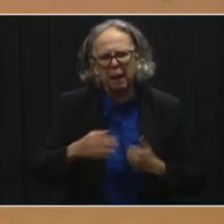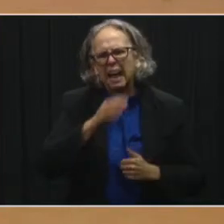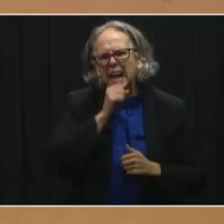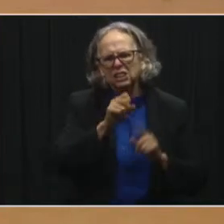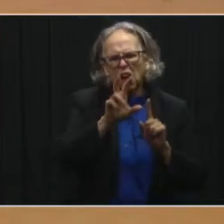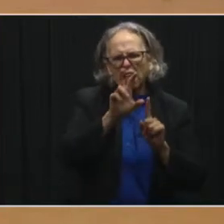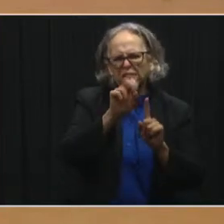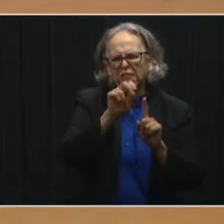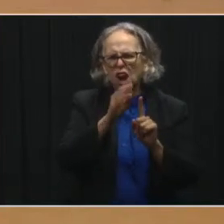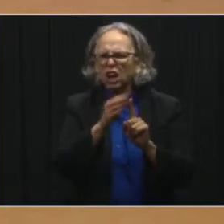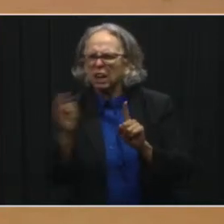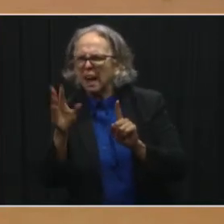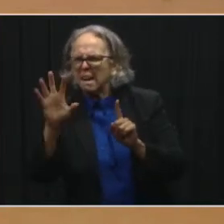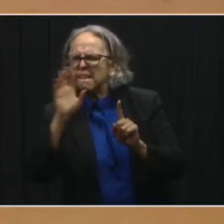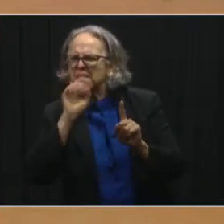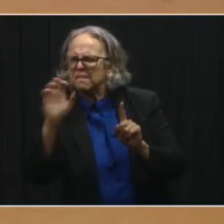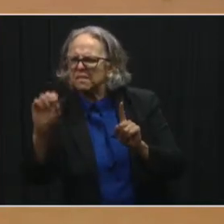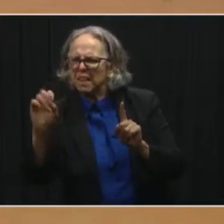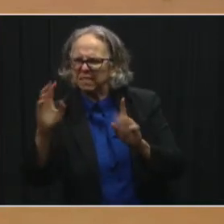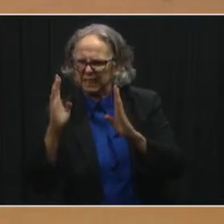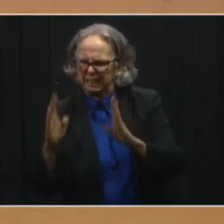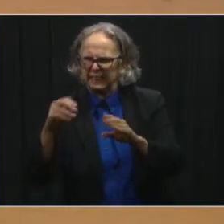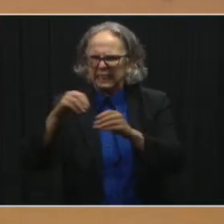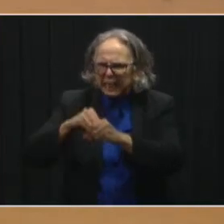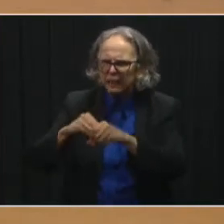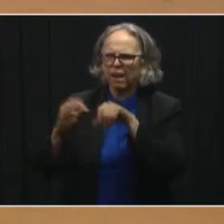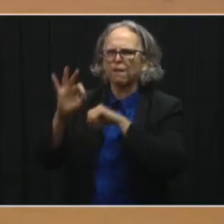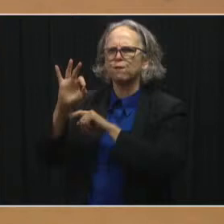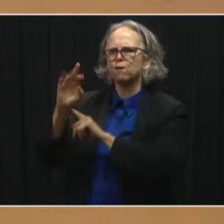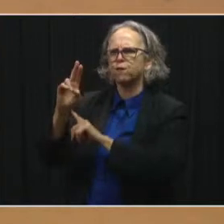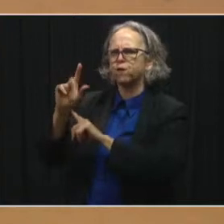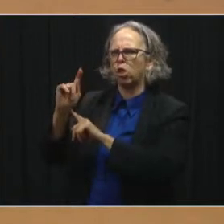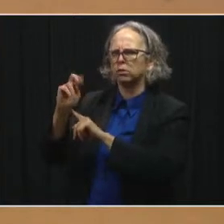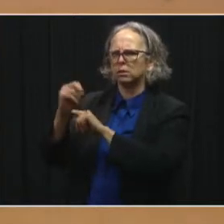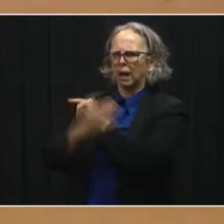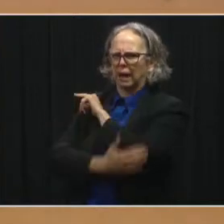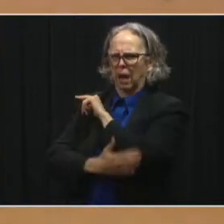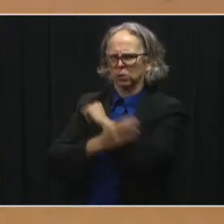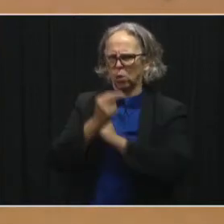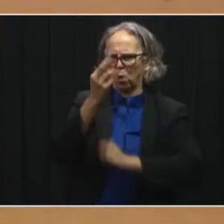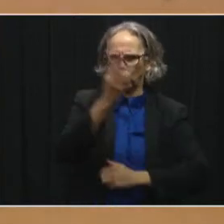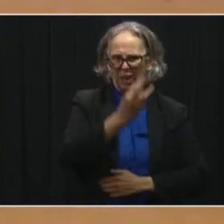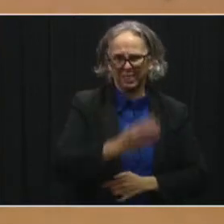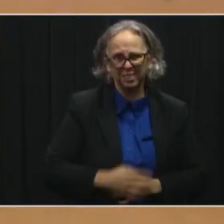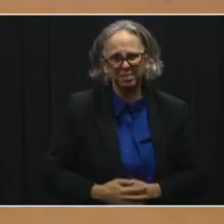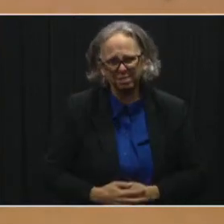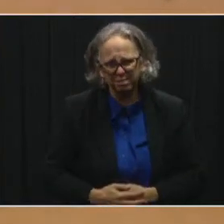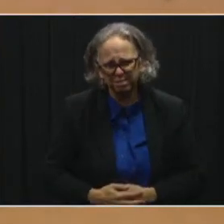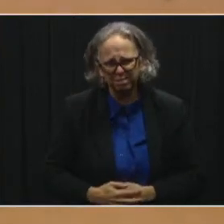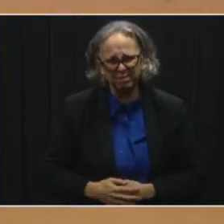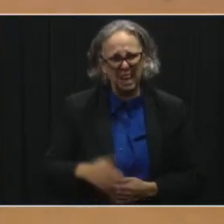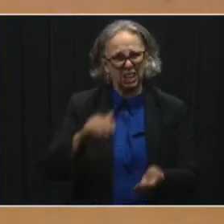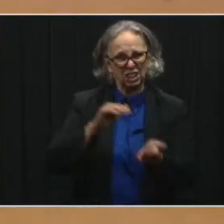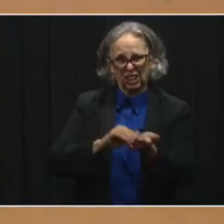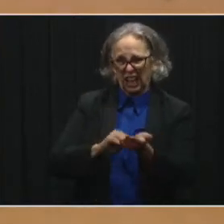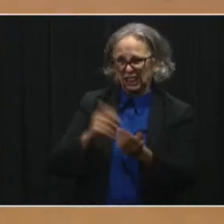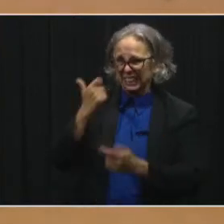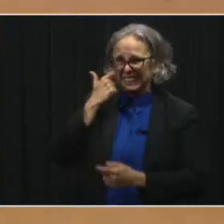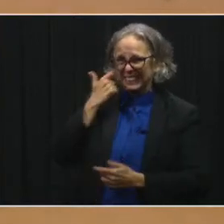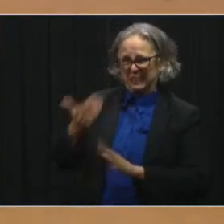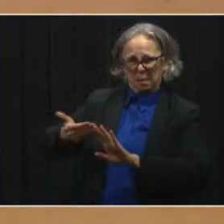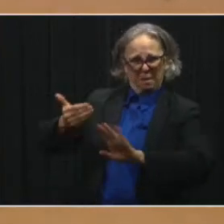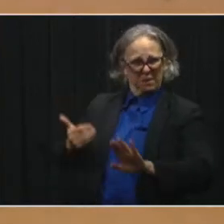Northwest Ohio. And as Dr. Bennett pointed out, we have transfers to the city of